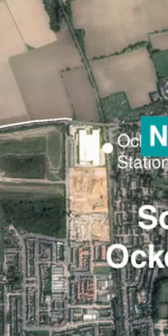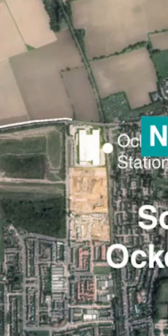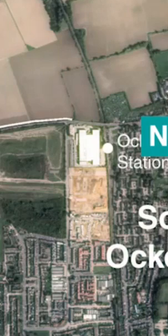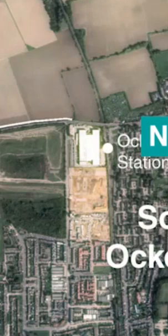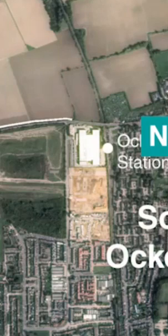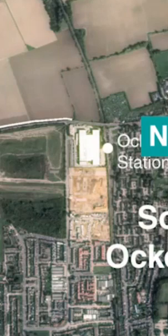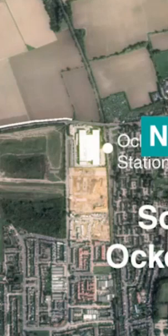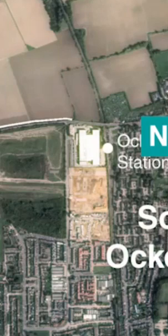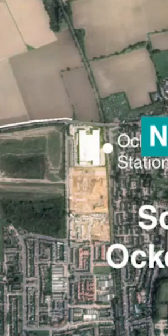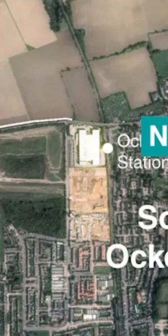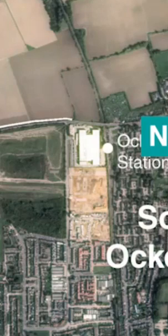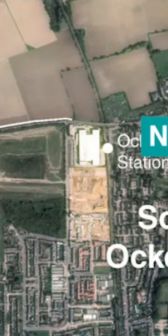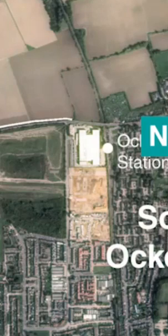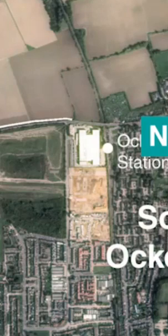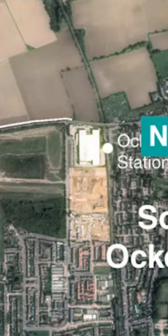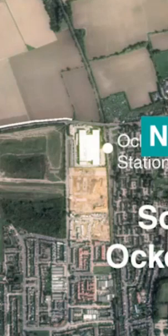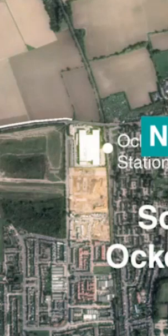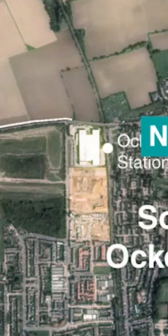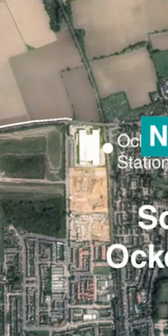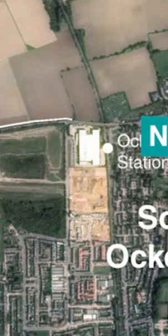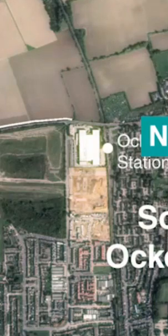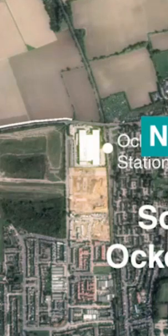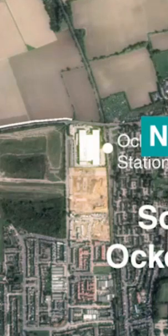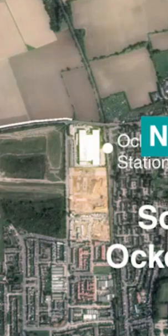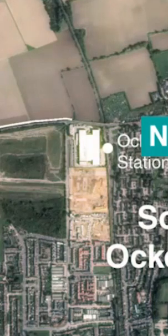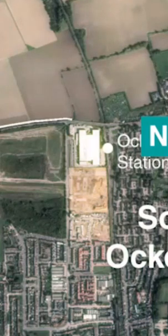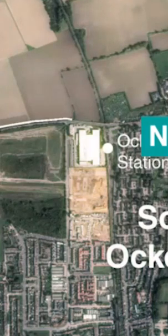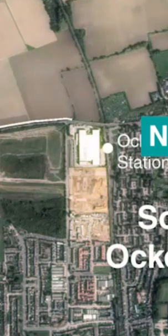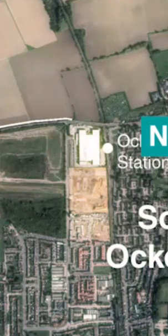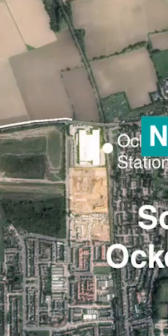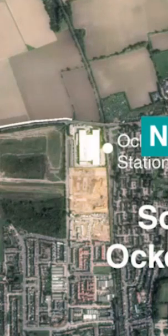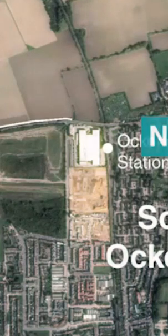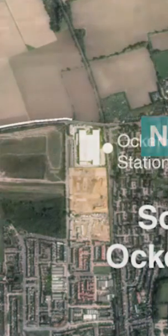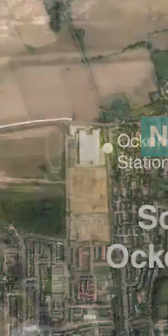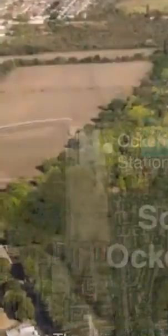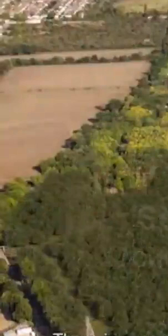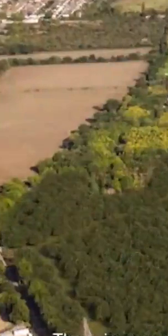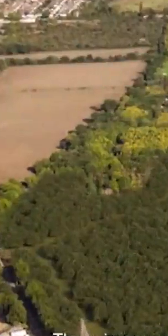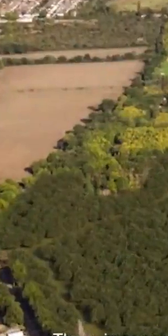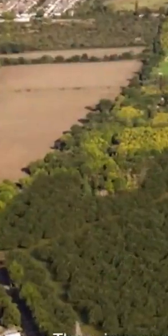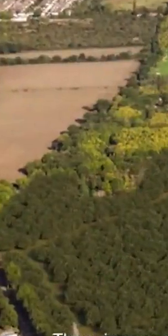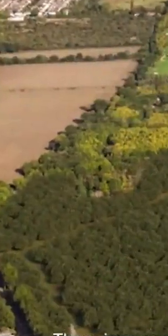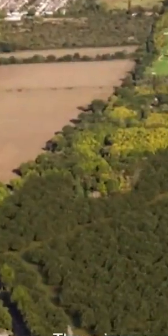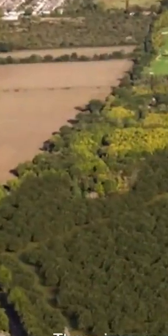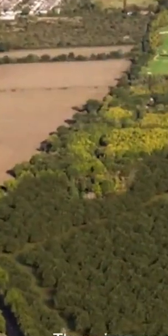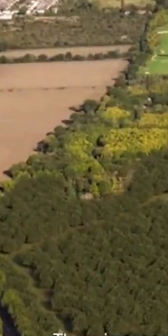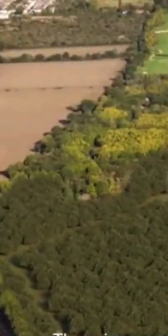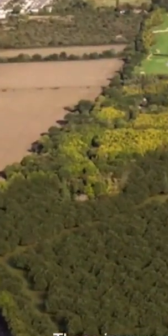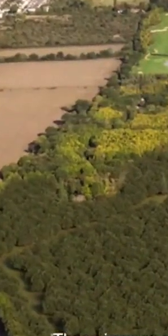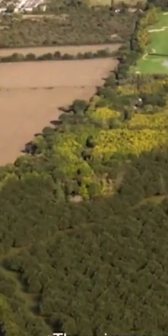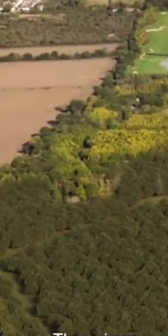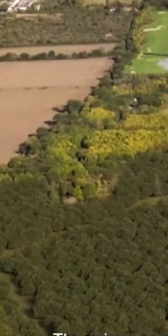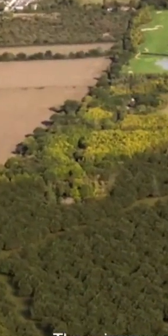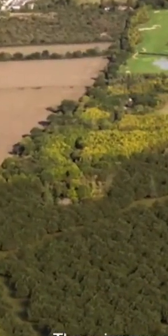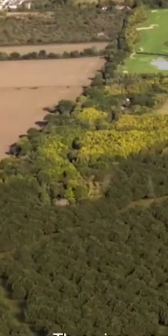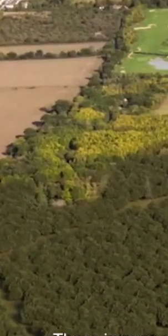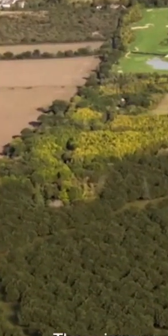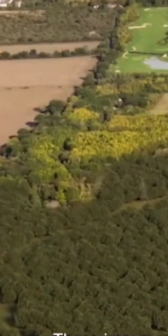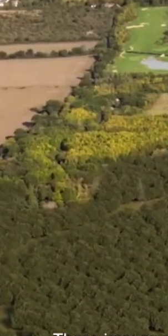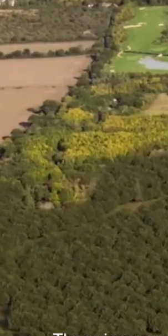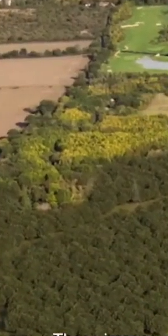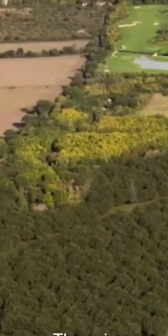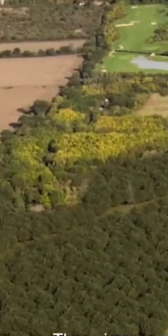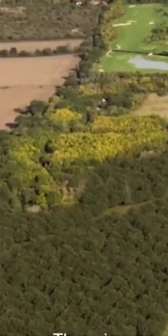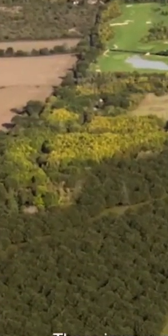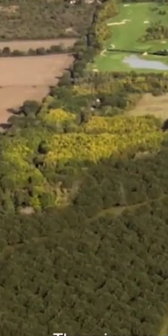transmission cables during the diversion works and afterwards for the operation of the network. North of Thames Chase Forest Centre, we're proposing